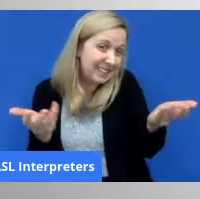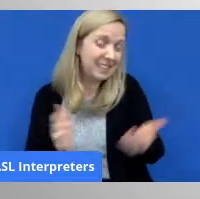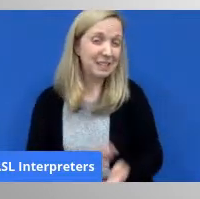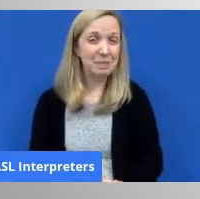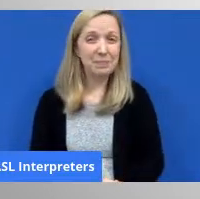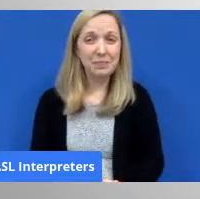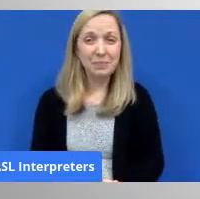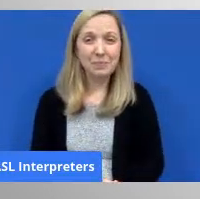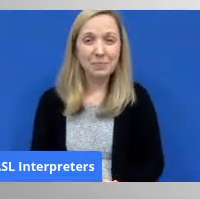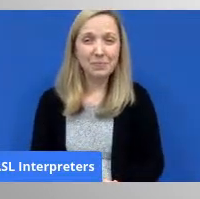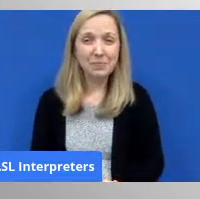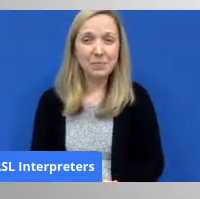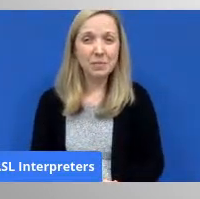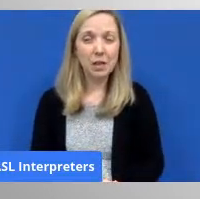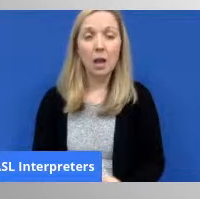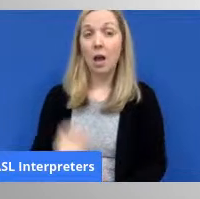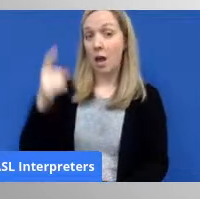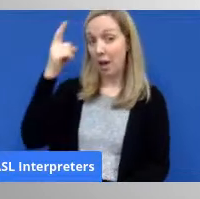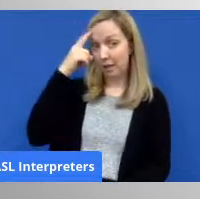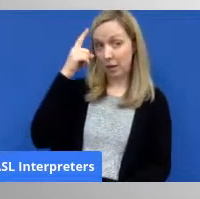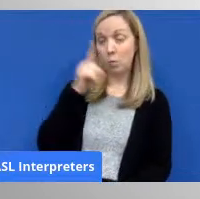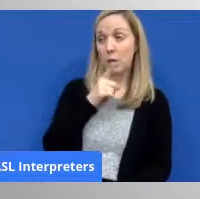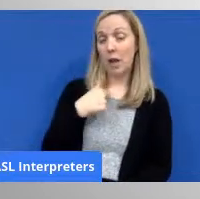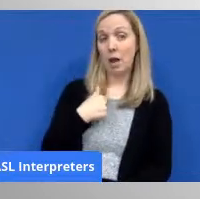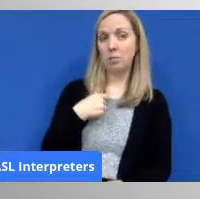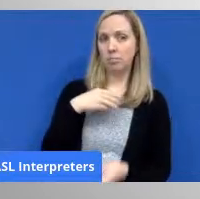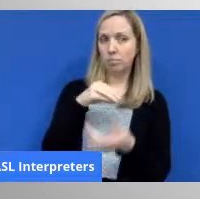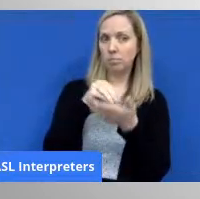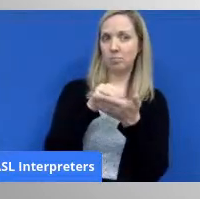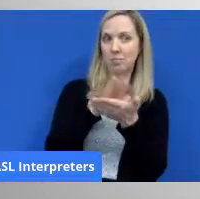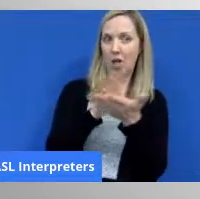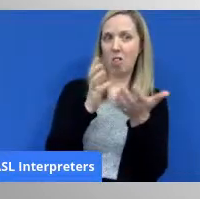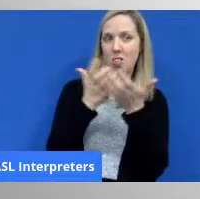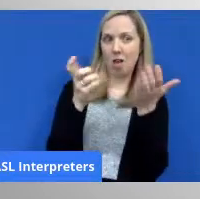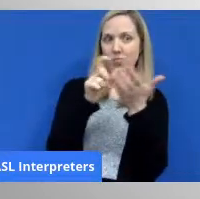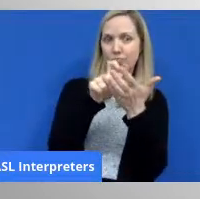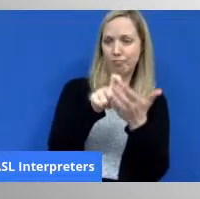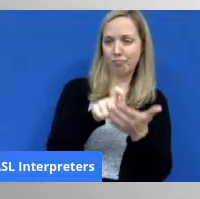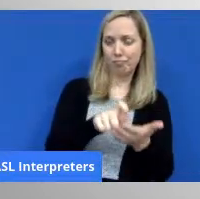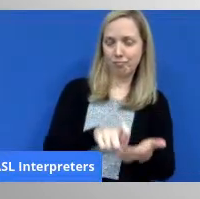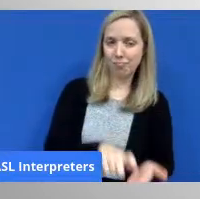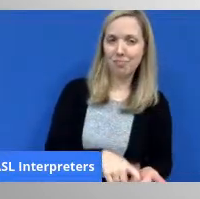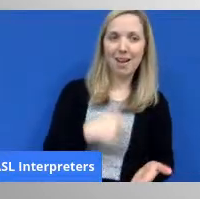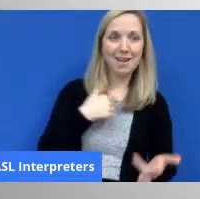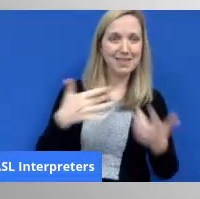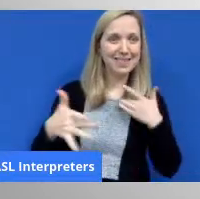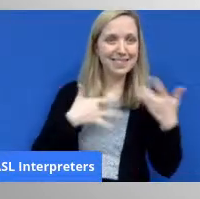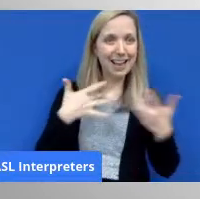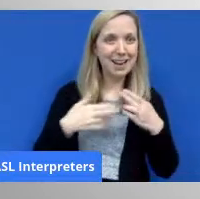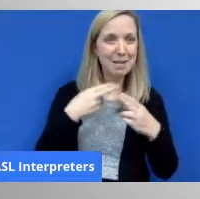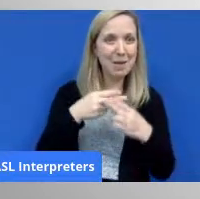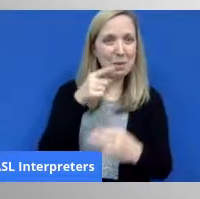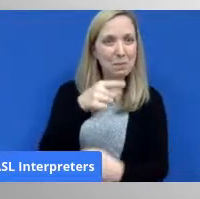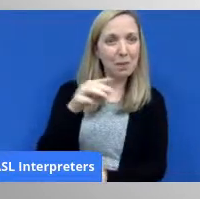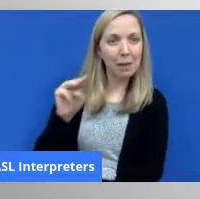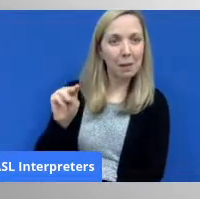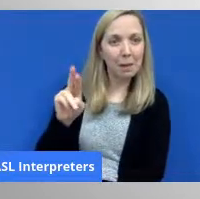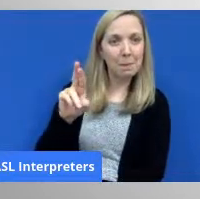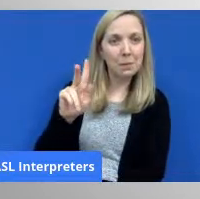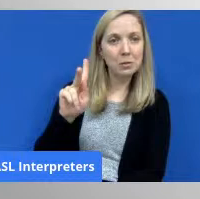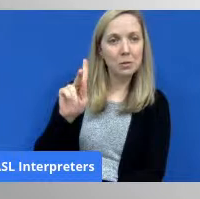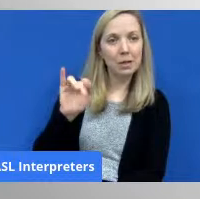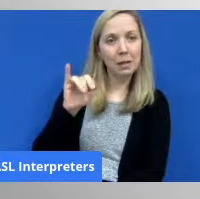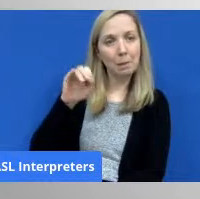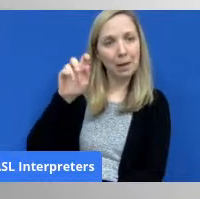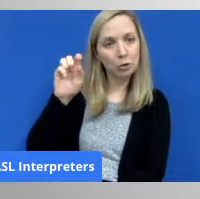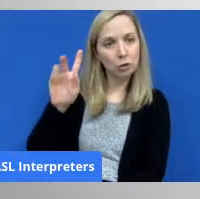I think, and actually I was sitting here taking a lot of notes, and I'm really excited about a lot of what Mr. Kilpatrick offered or